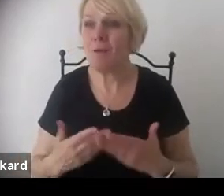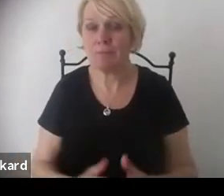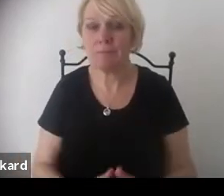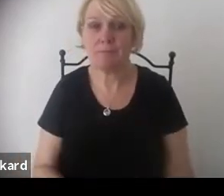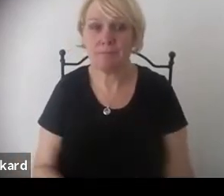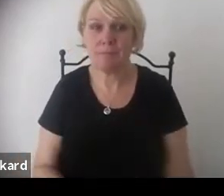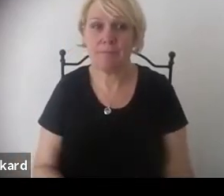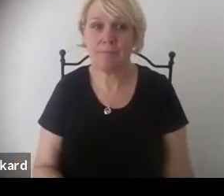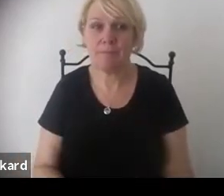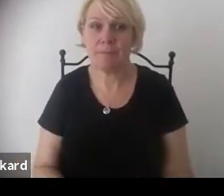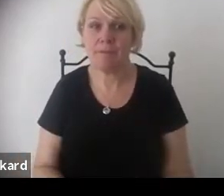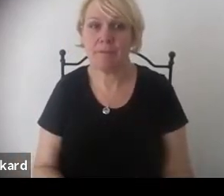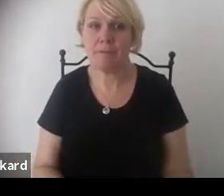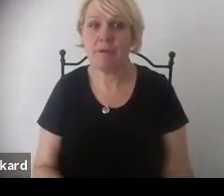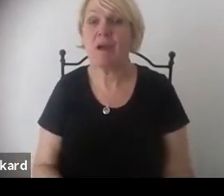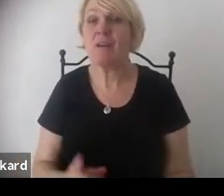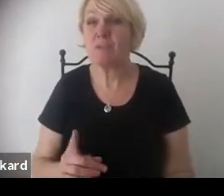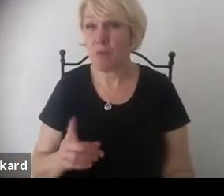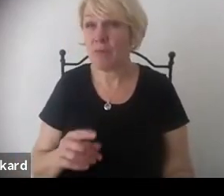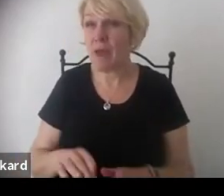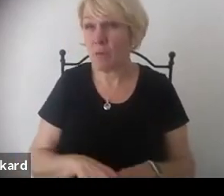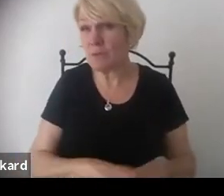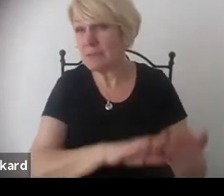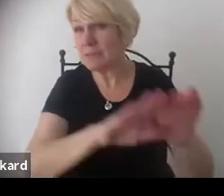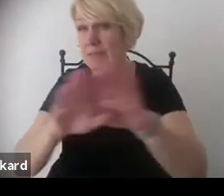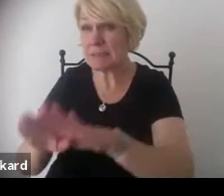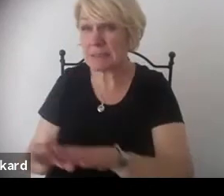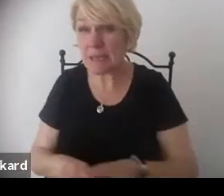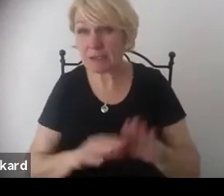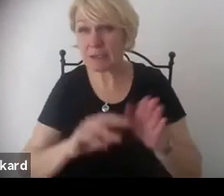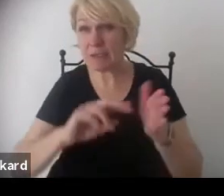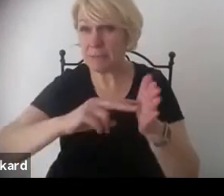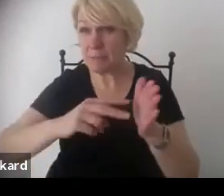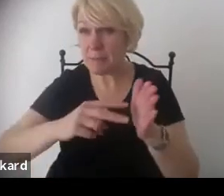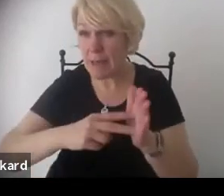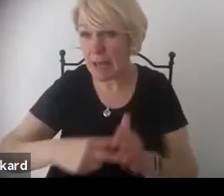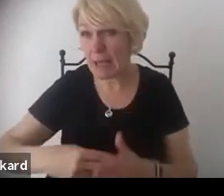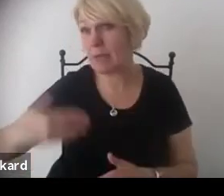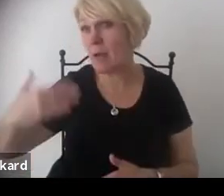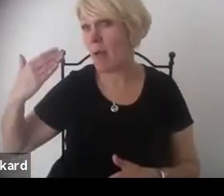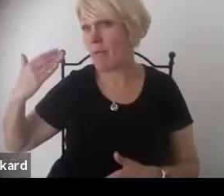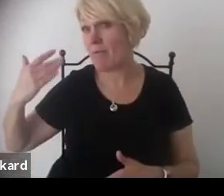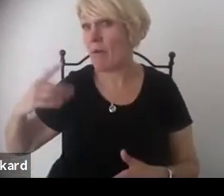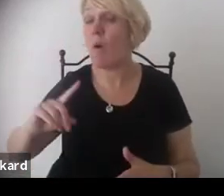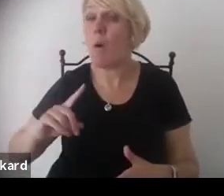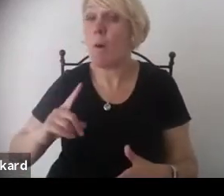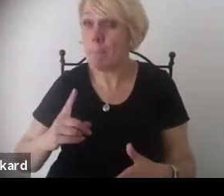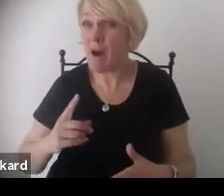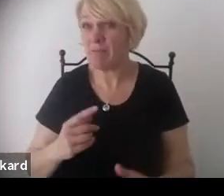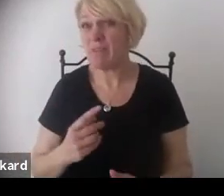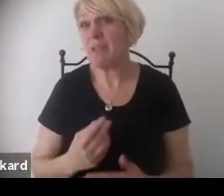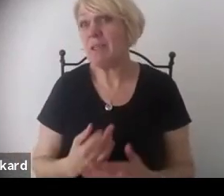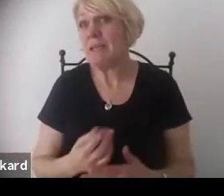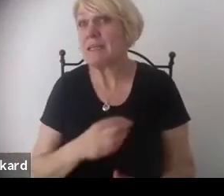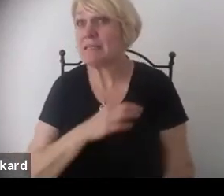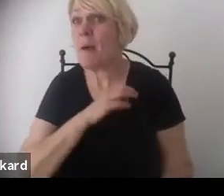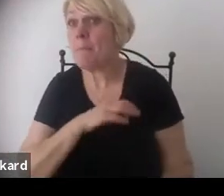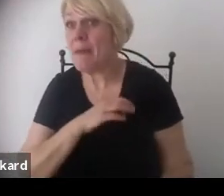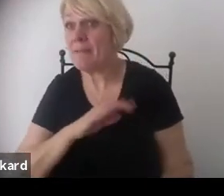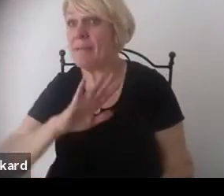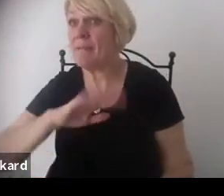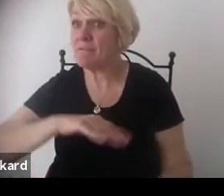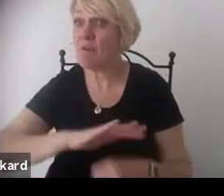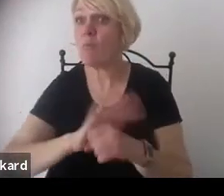something that was nationally been planned, but actually it's one of the benefits of coronavirus, actually, and it helped us to achieve